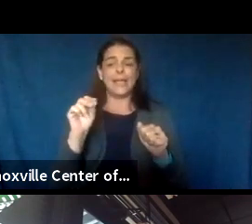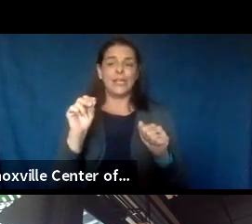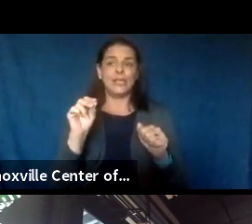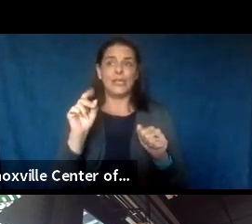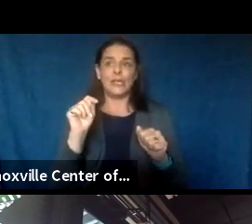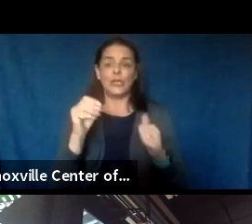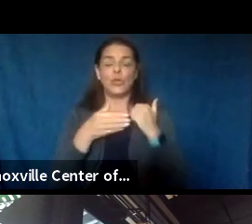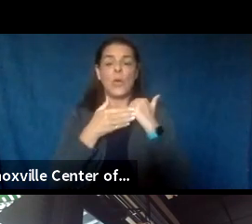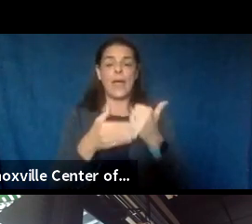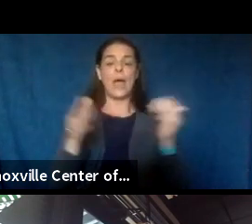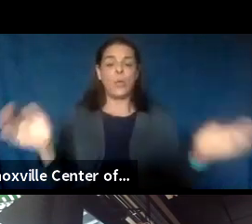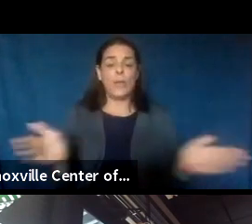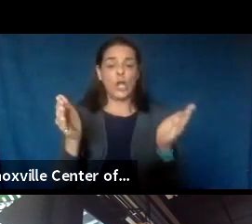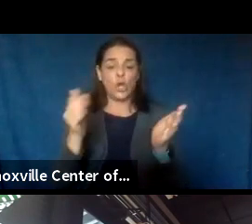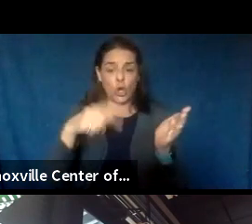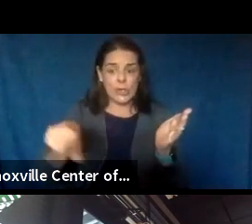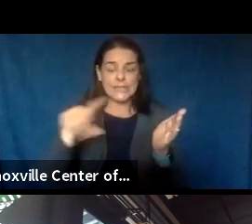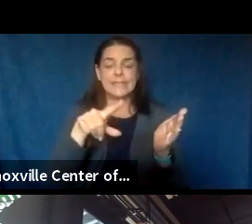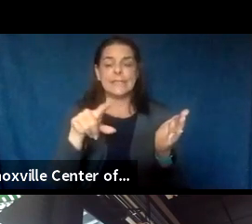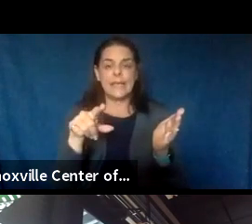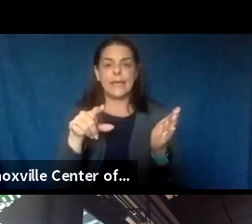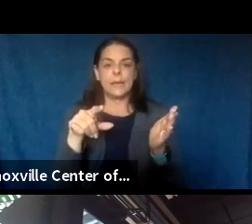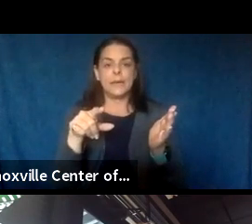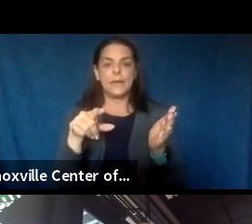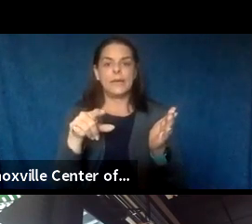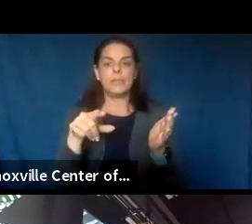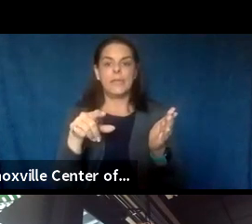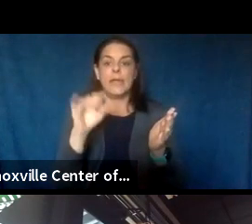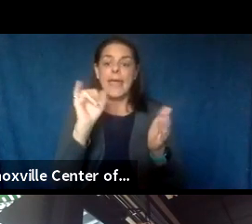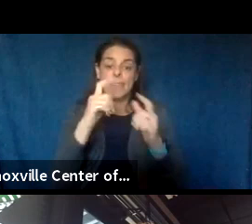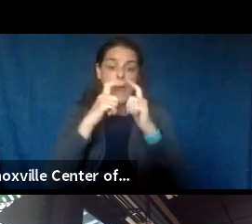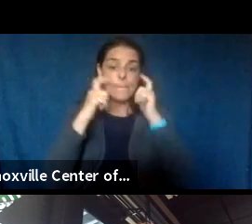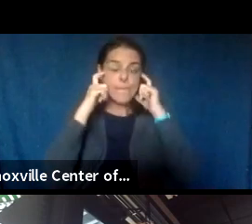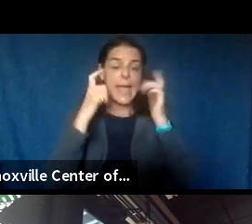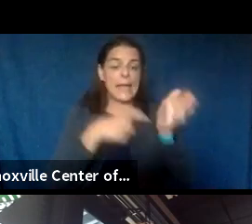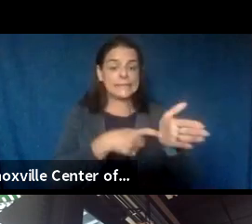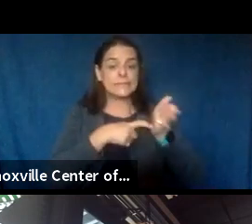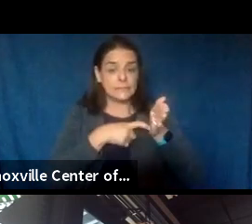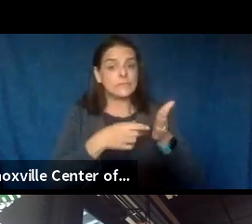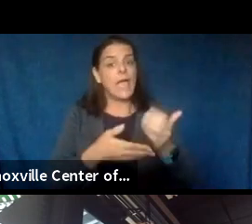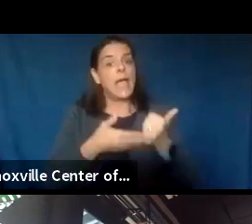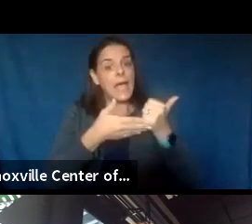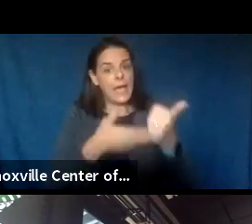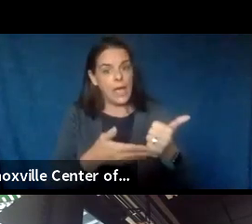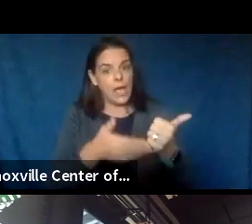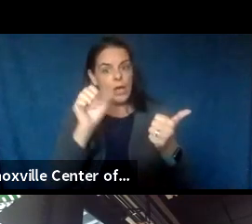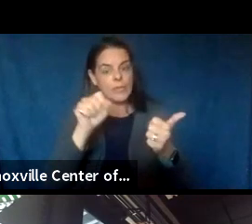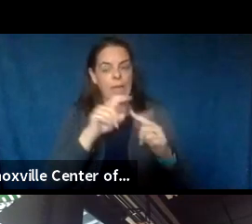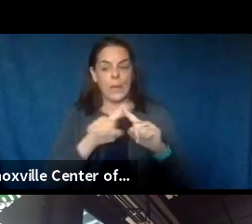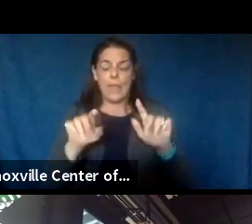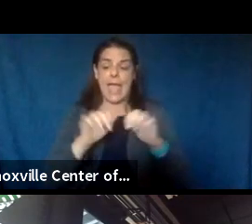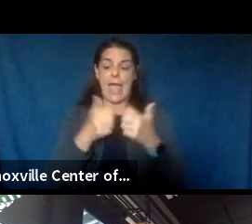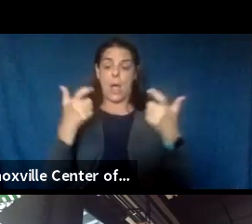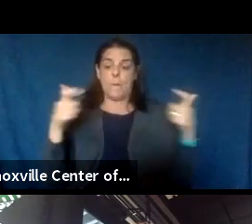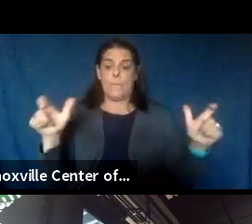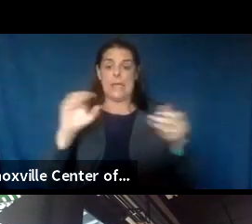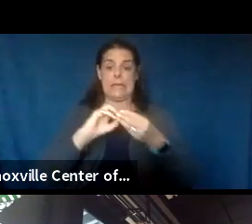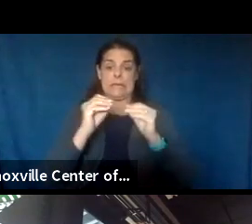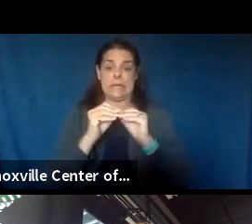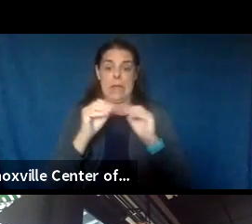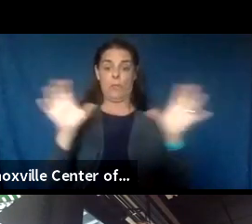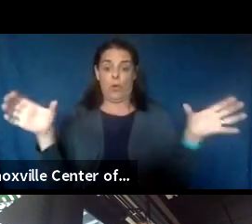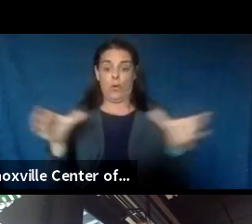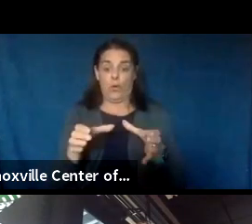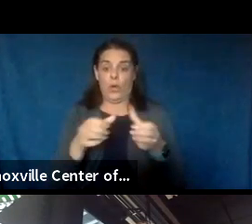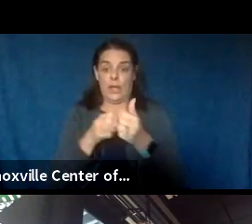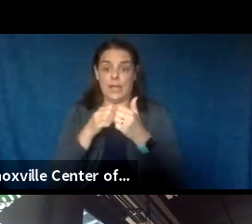help encourage them to, the mask mandate helps, but the size of the group gatherings, I mean, they're